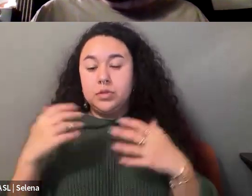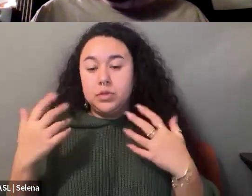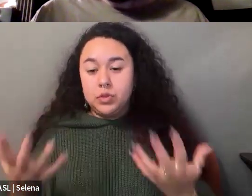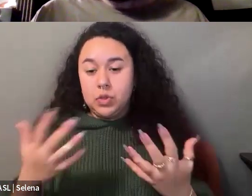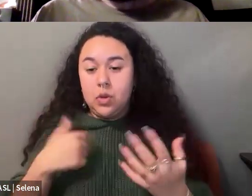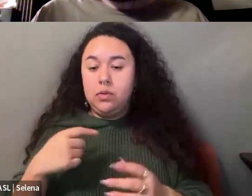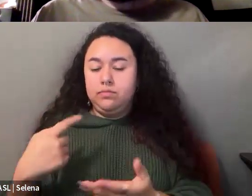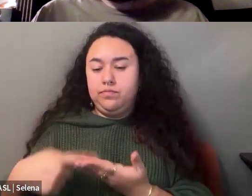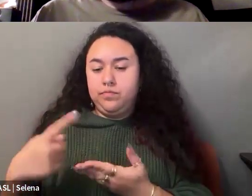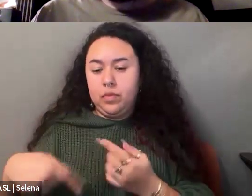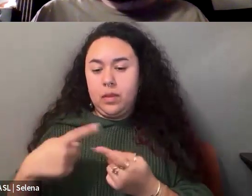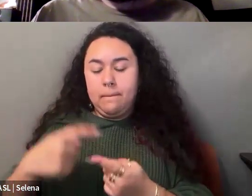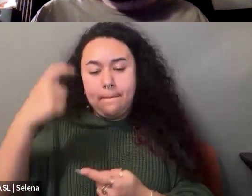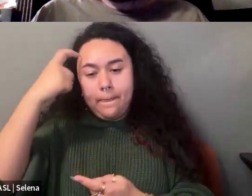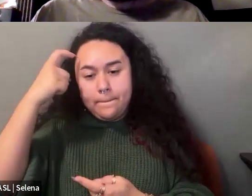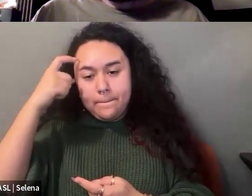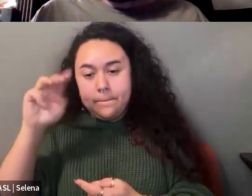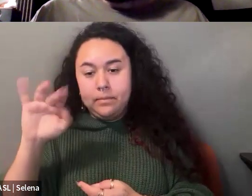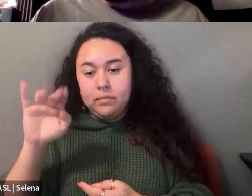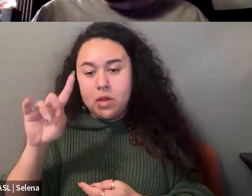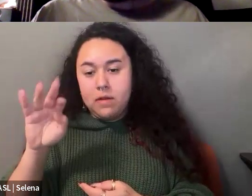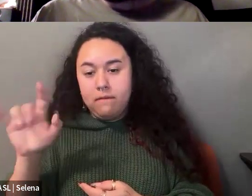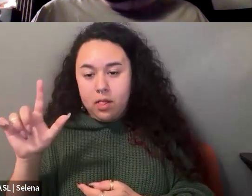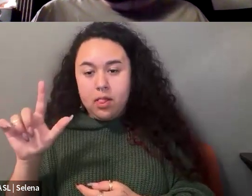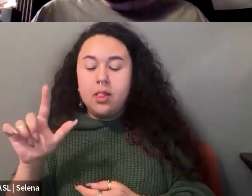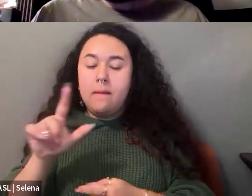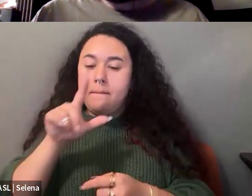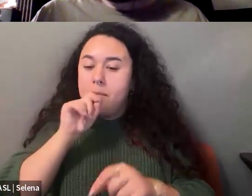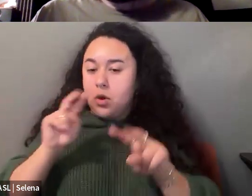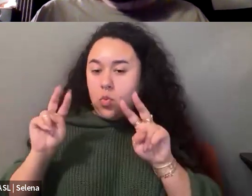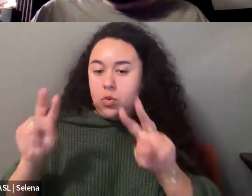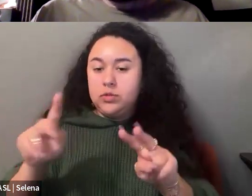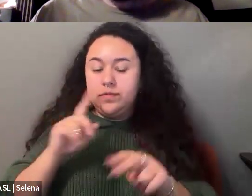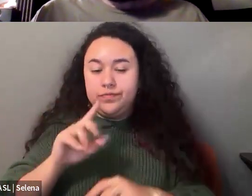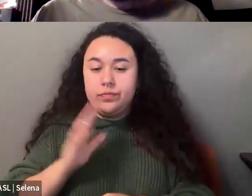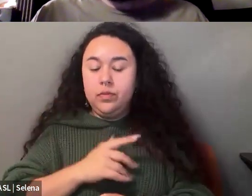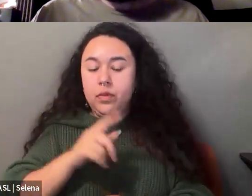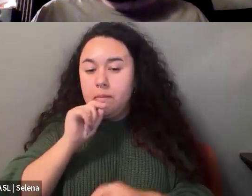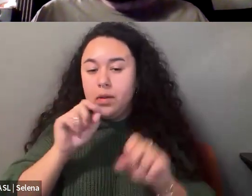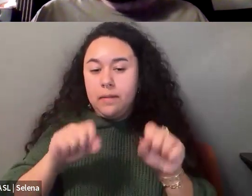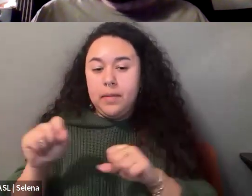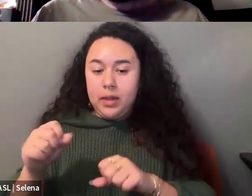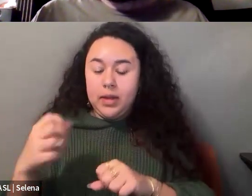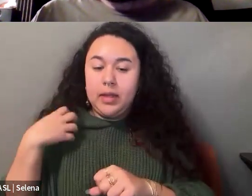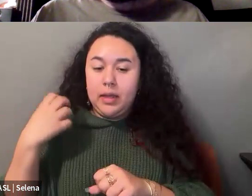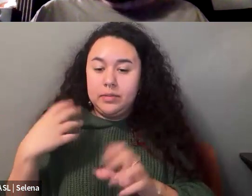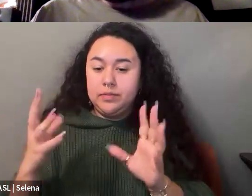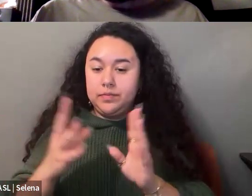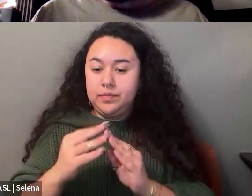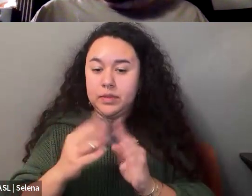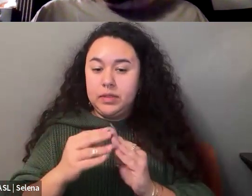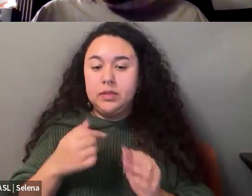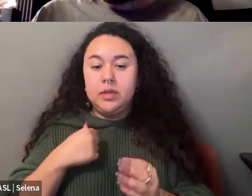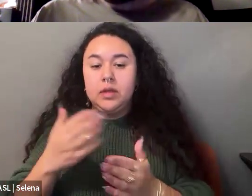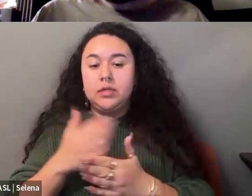I've talked a lot about mindful birding in our Birdability captain meetings. I've shared a lot about